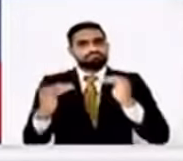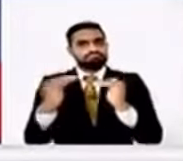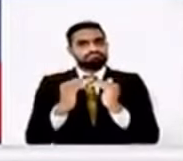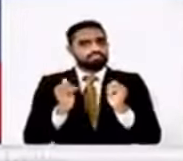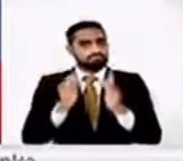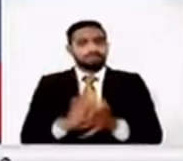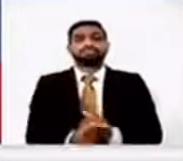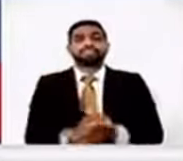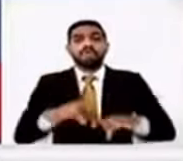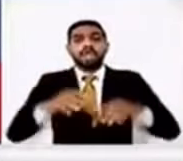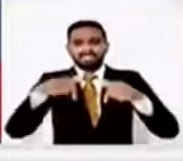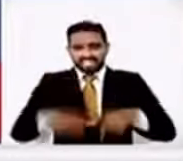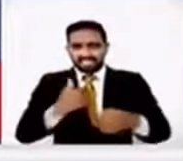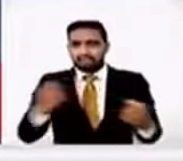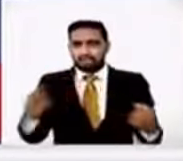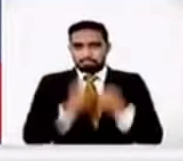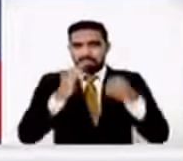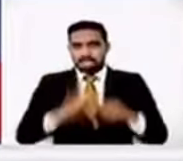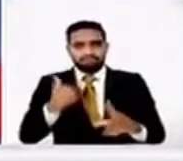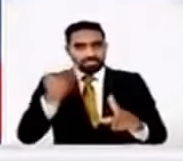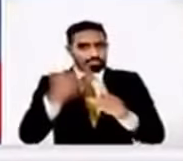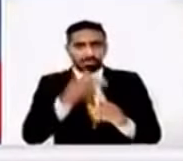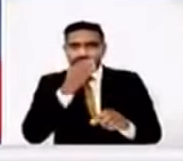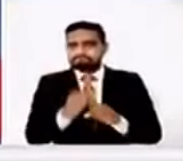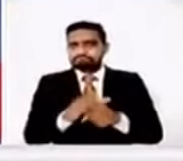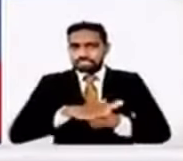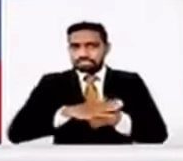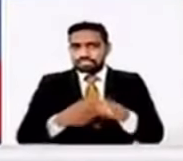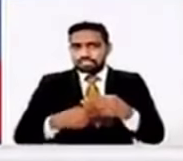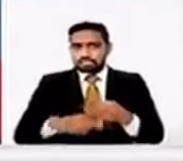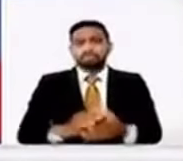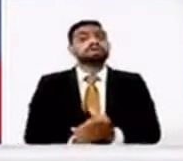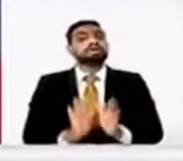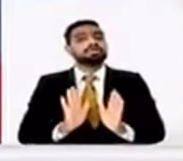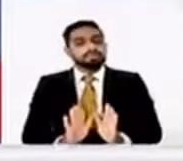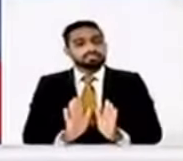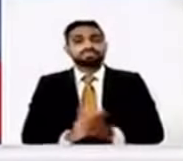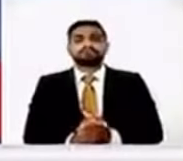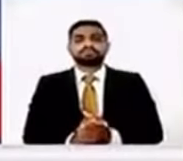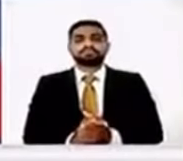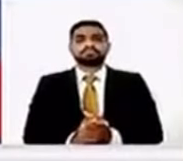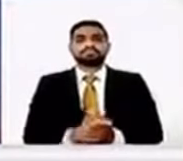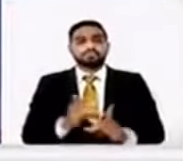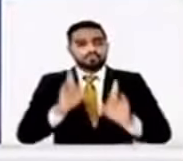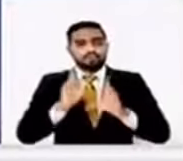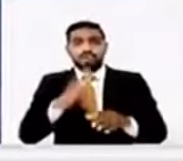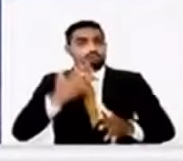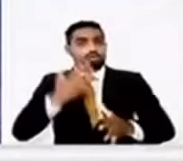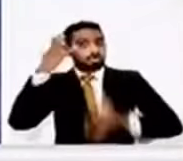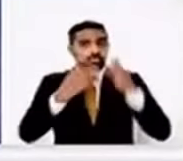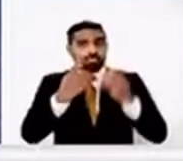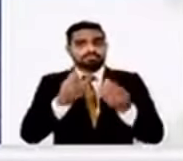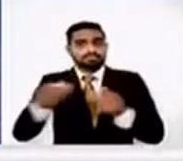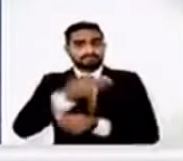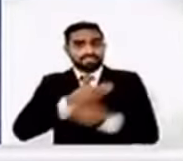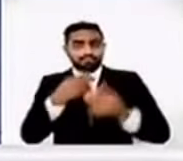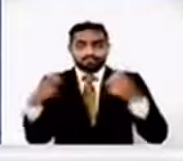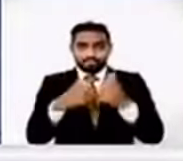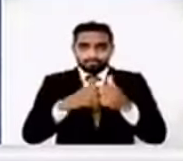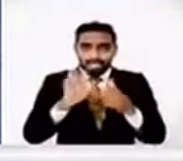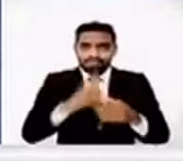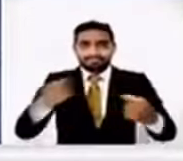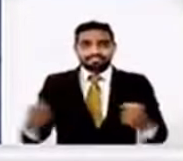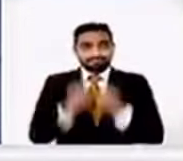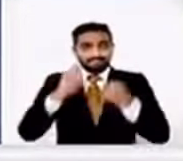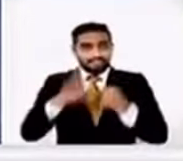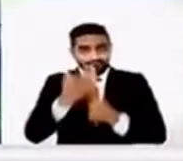with COVID-19 situation, and then the world economy is at a challenging situation, but still they have